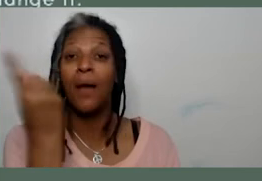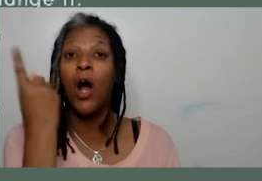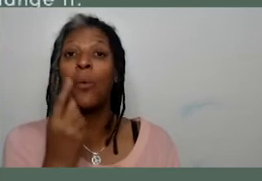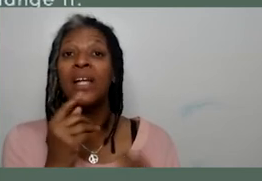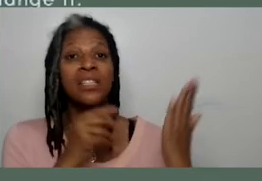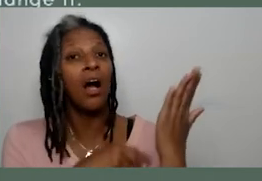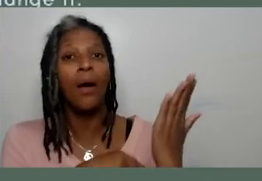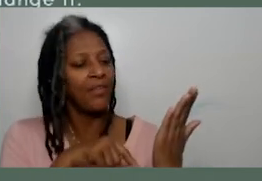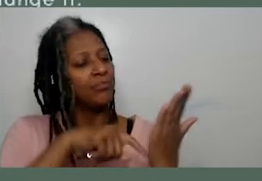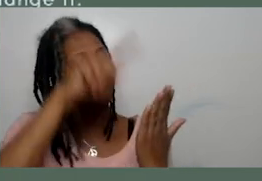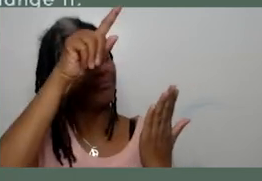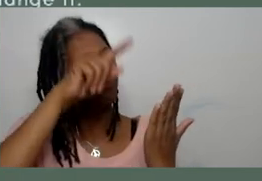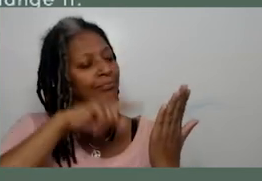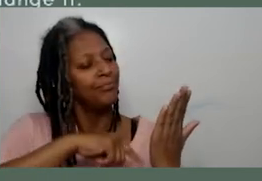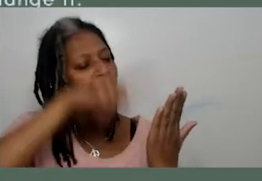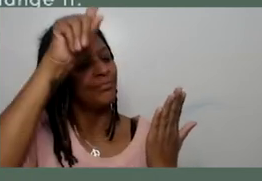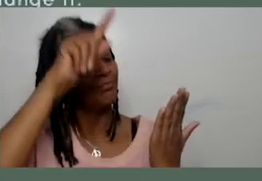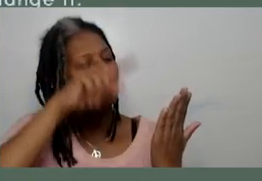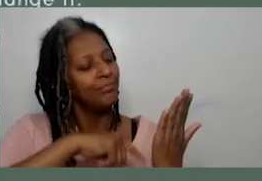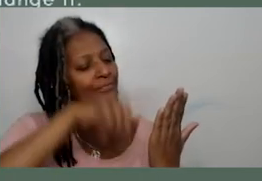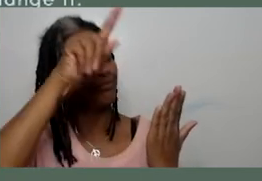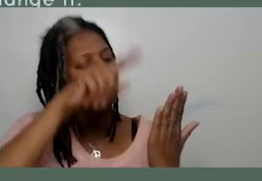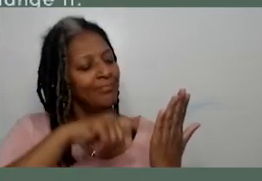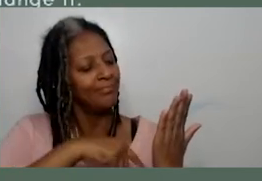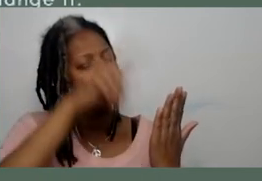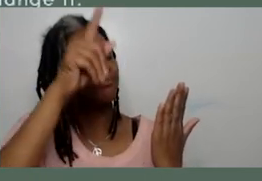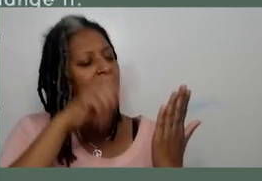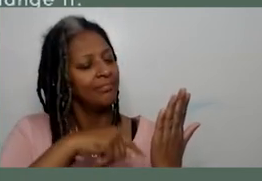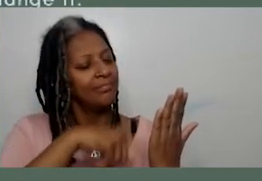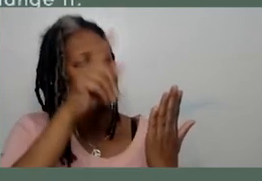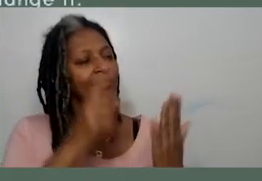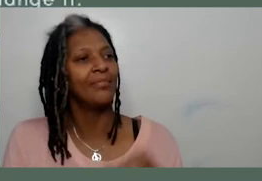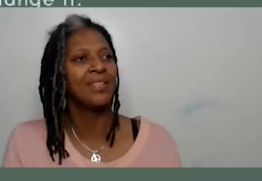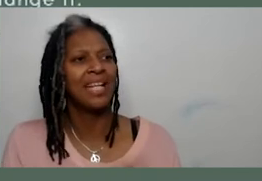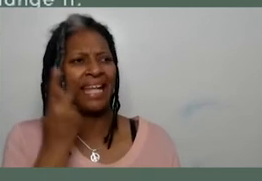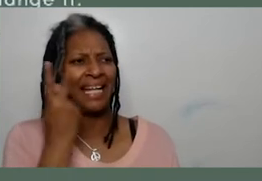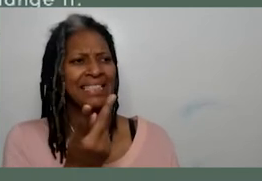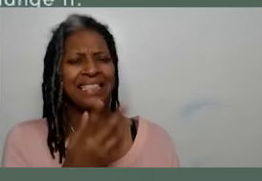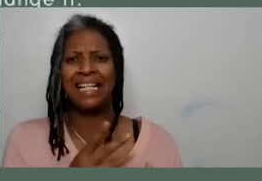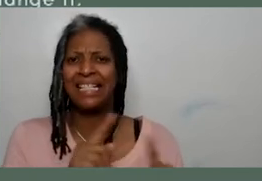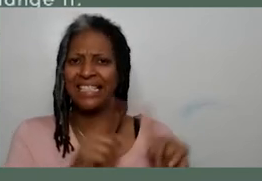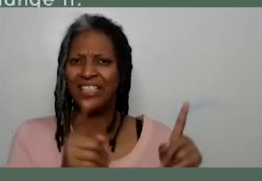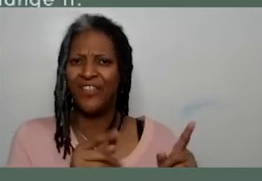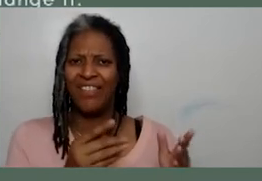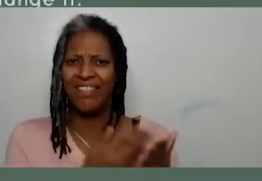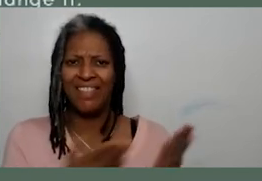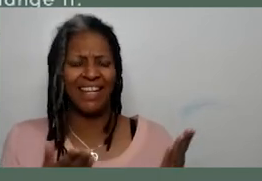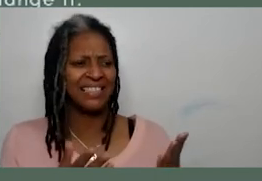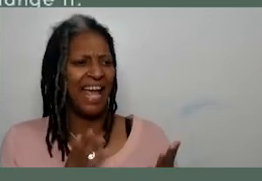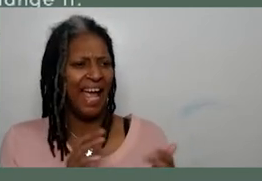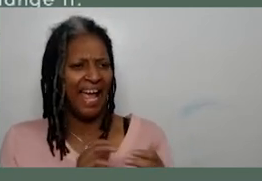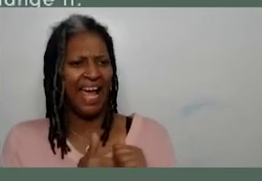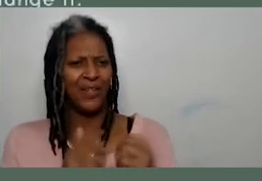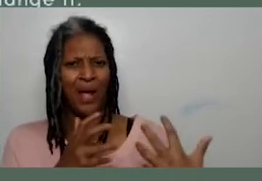Snapchat, Instagram, TikTok all present in a way that is a little bit different than I am, how do I fit in? If I have been, if I